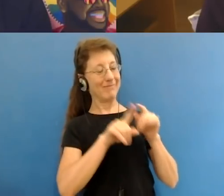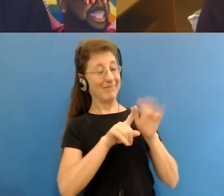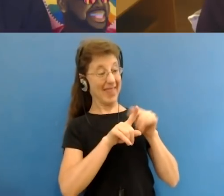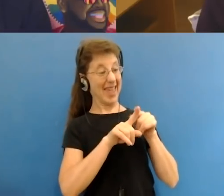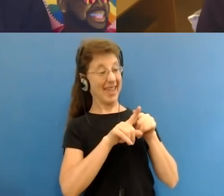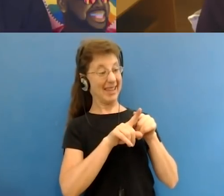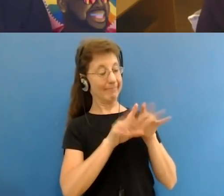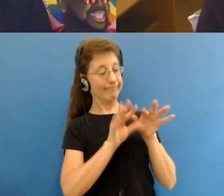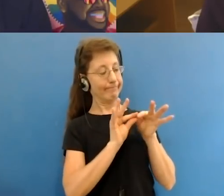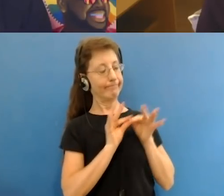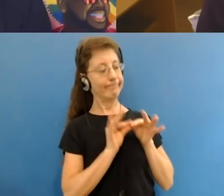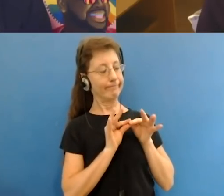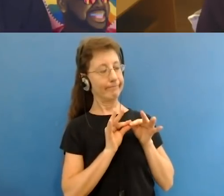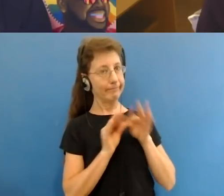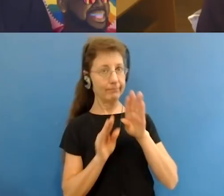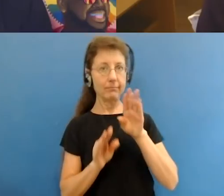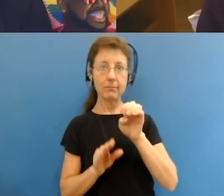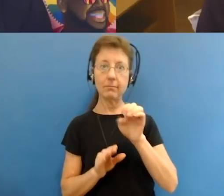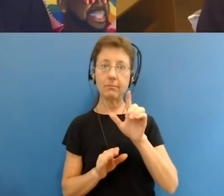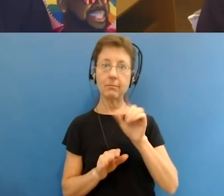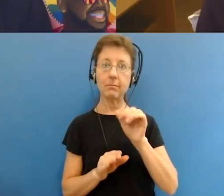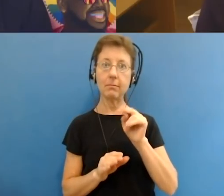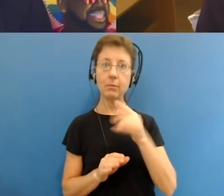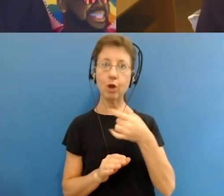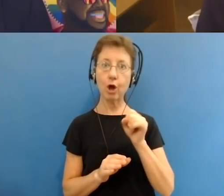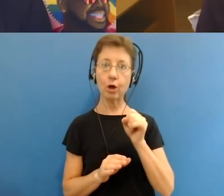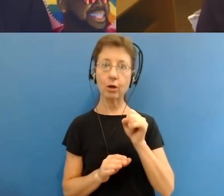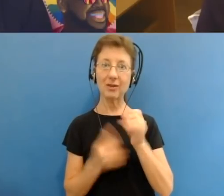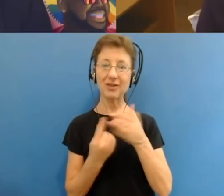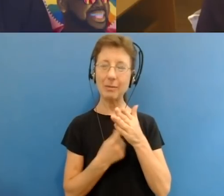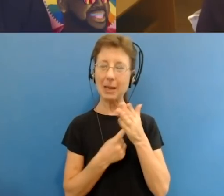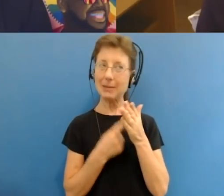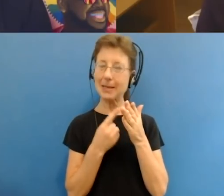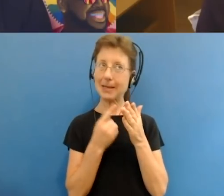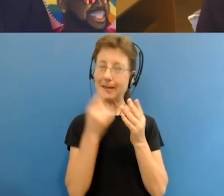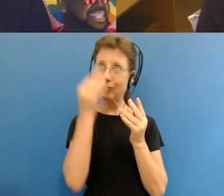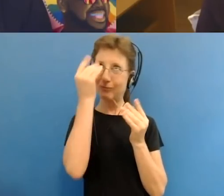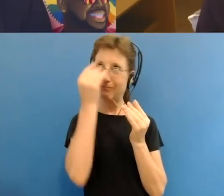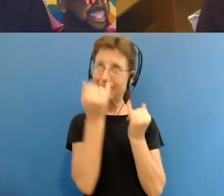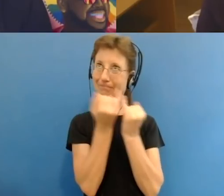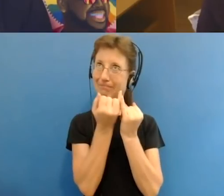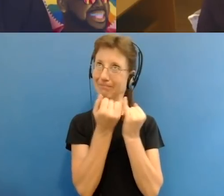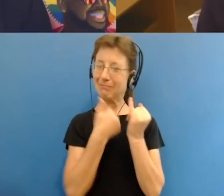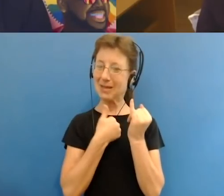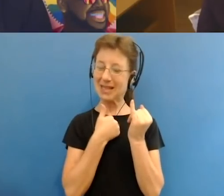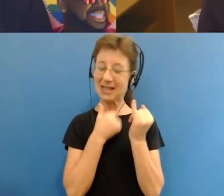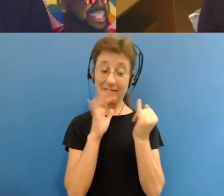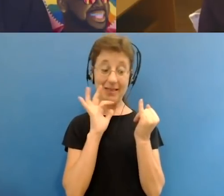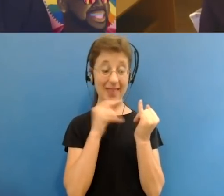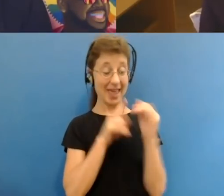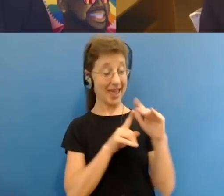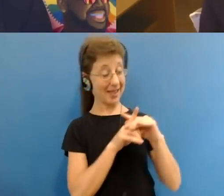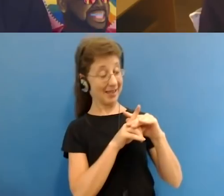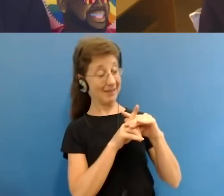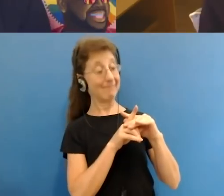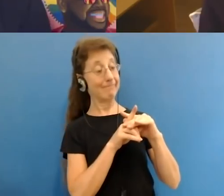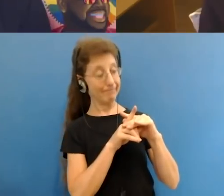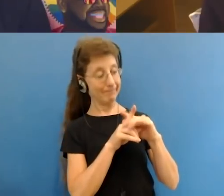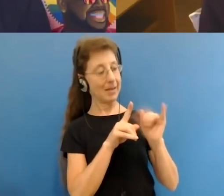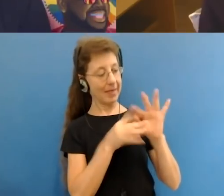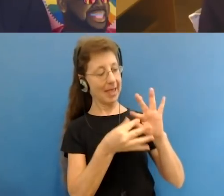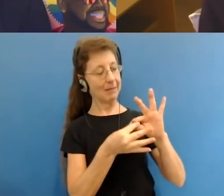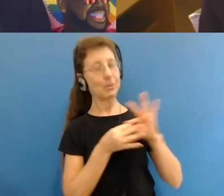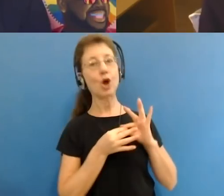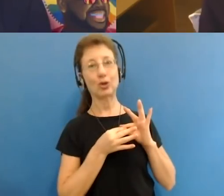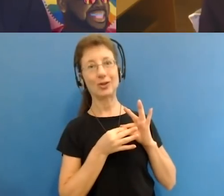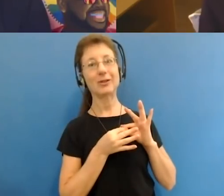And I'll actually whisper that sometimes, this belongs. And then it goes beyond that, beyond this belongs,